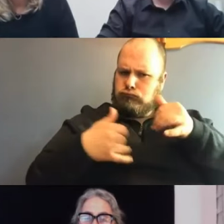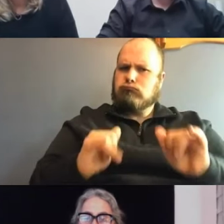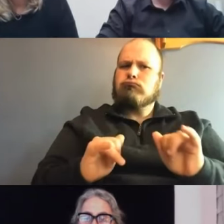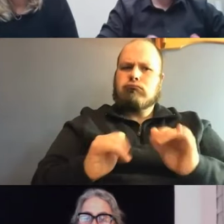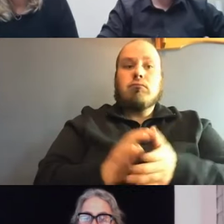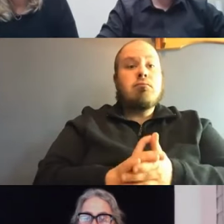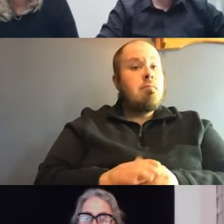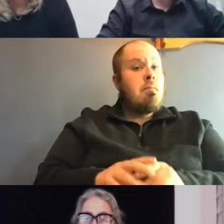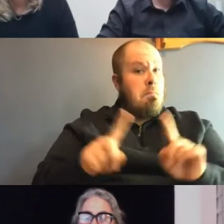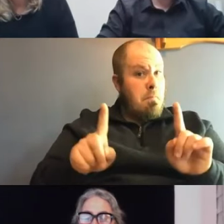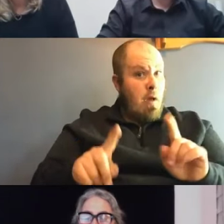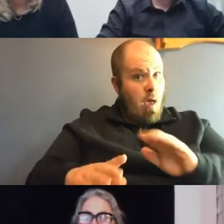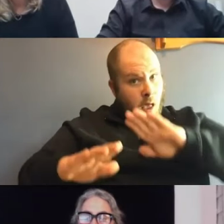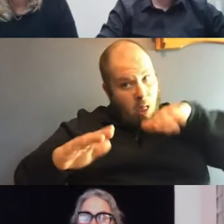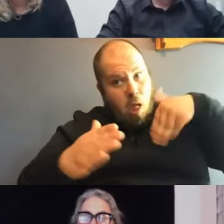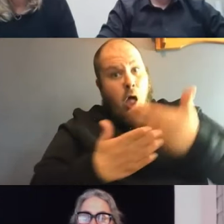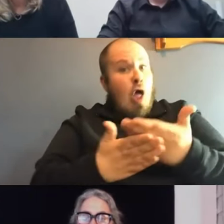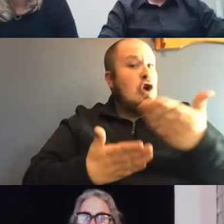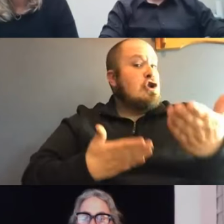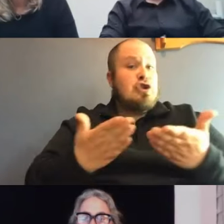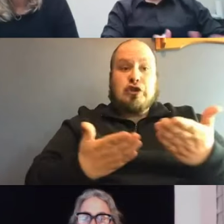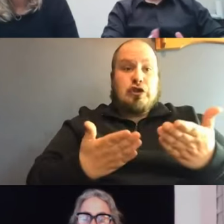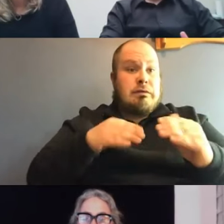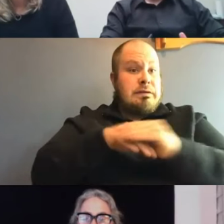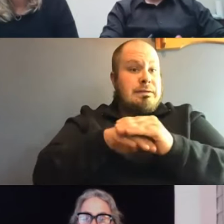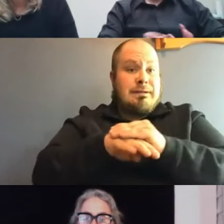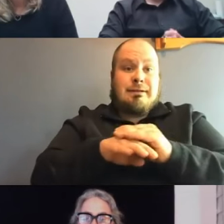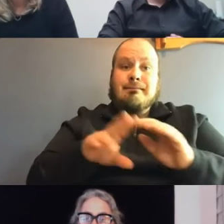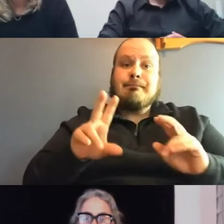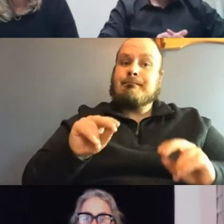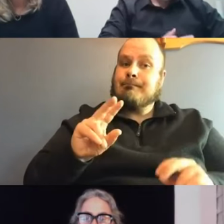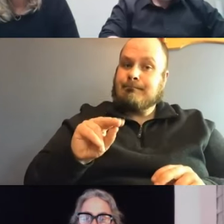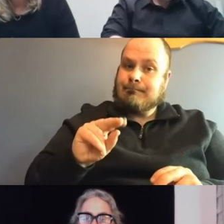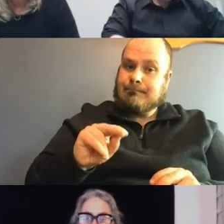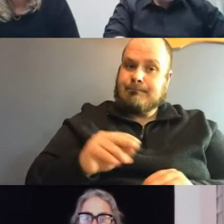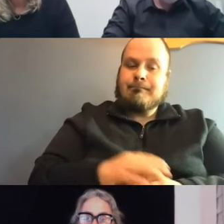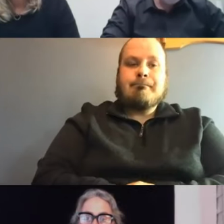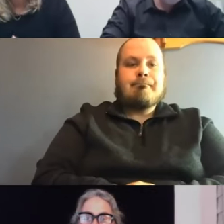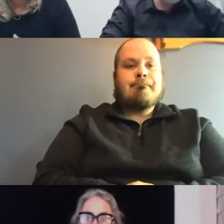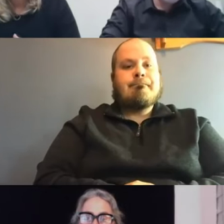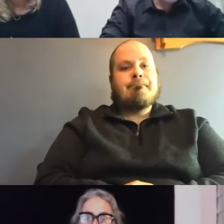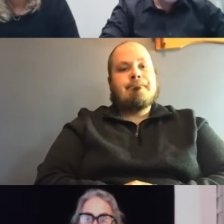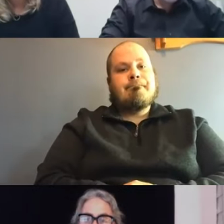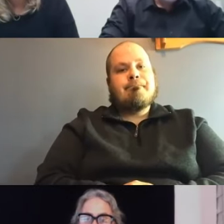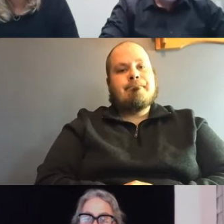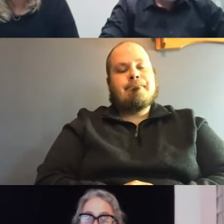Although not all of those services can be accessed while they're still accessing school.